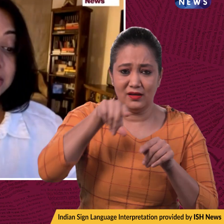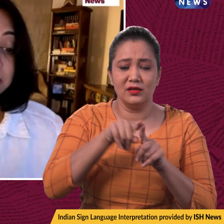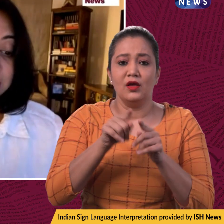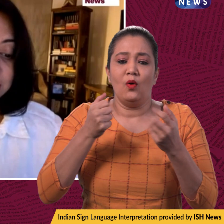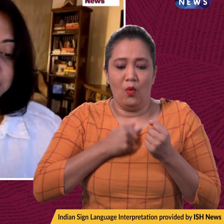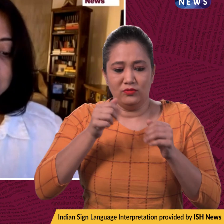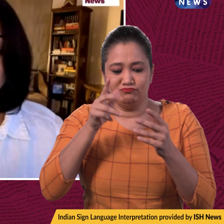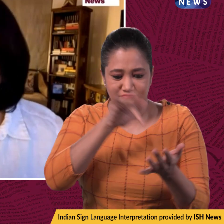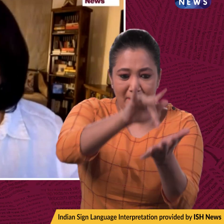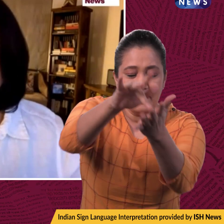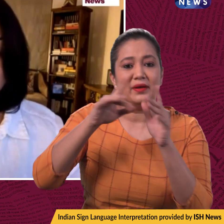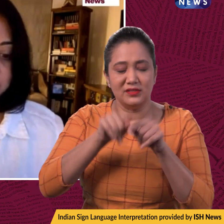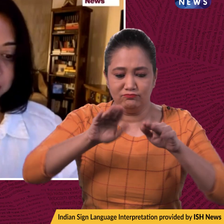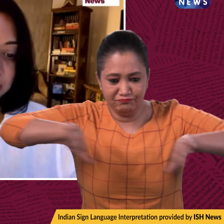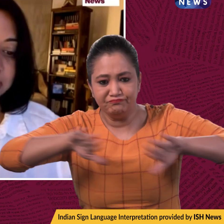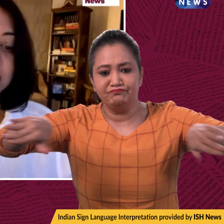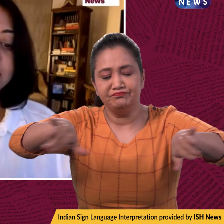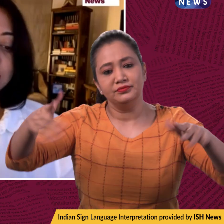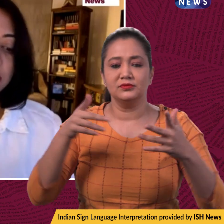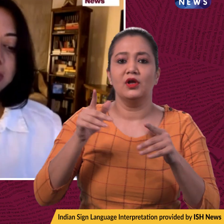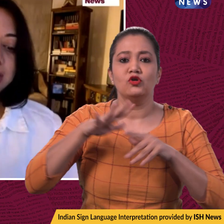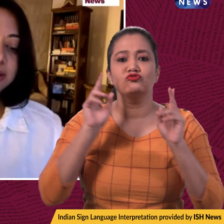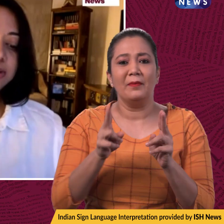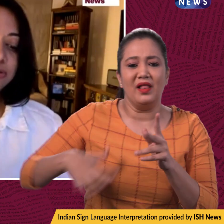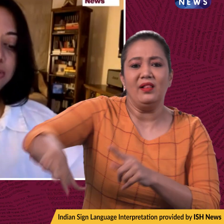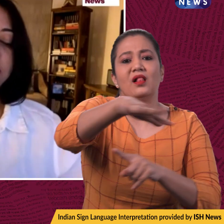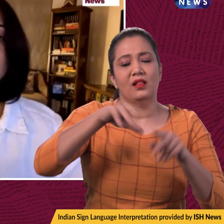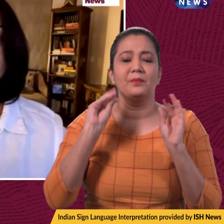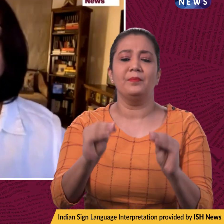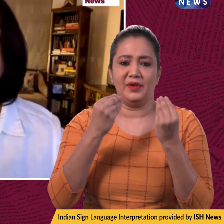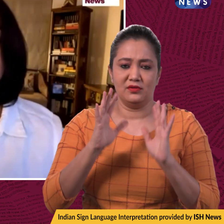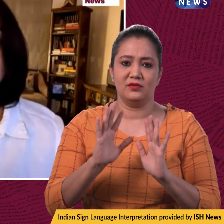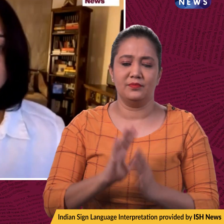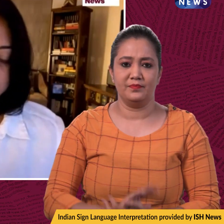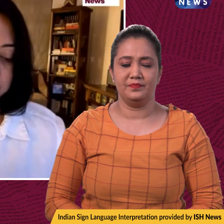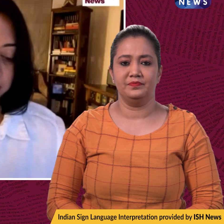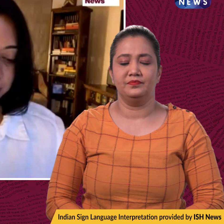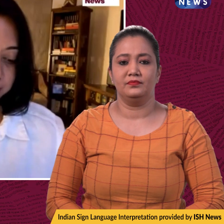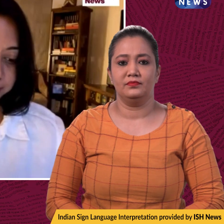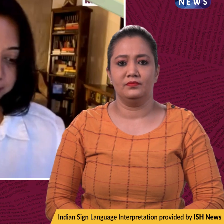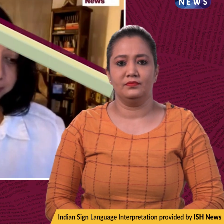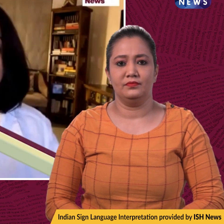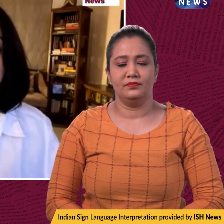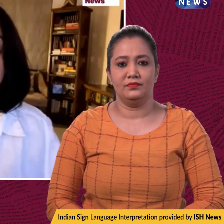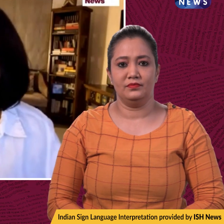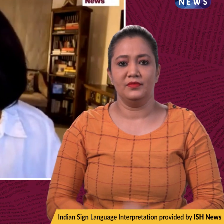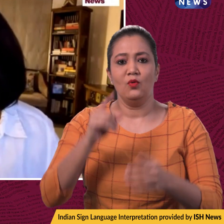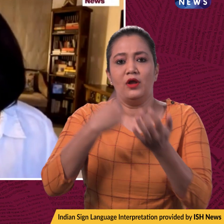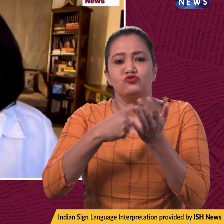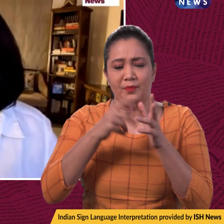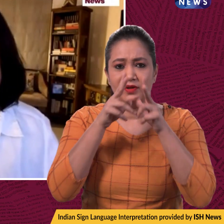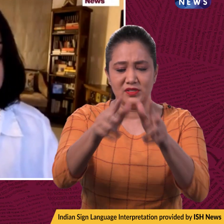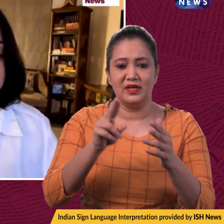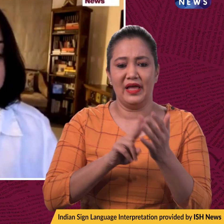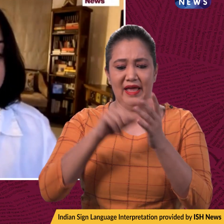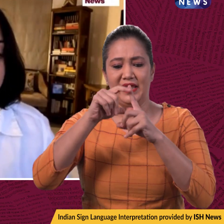Ladakh by shifting from emergency response to normalized control of disputed boundary. According to a